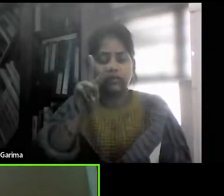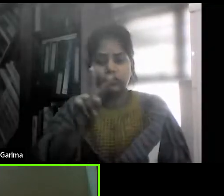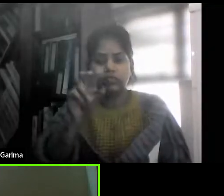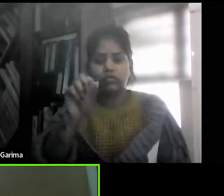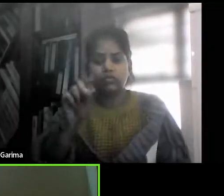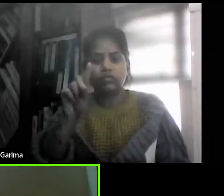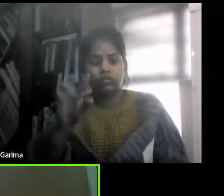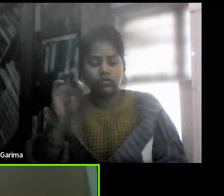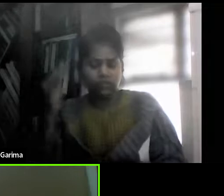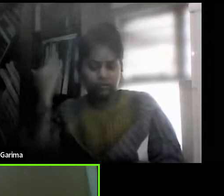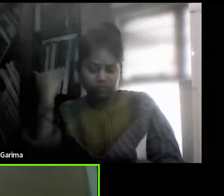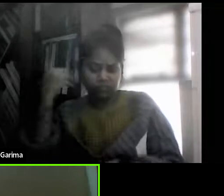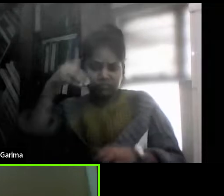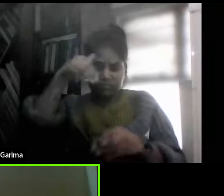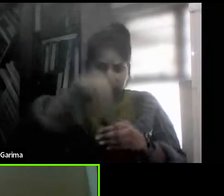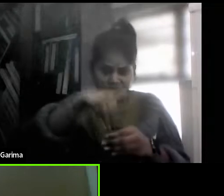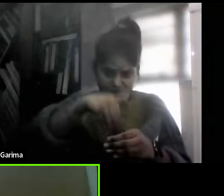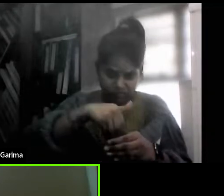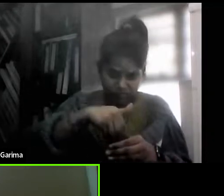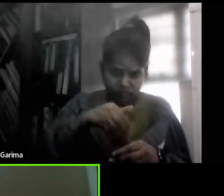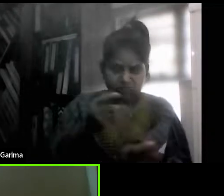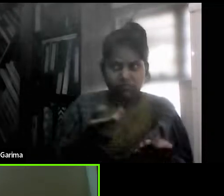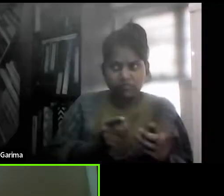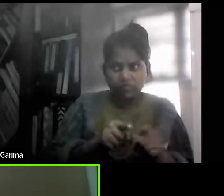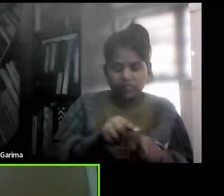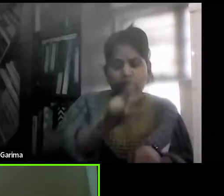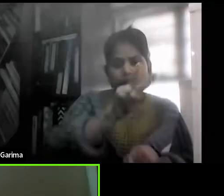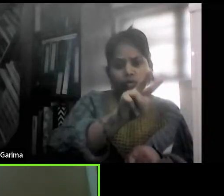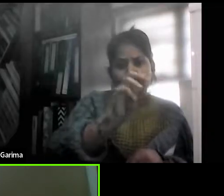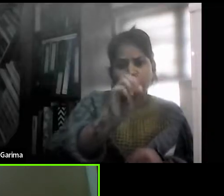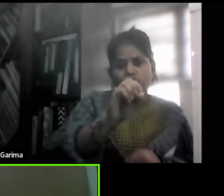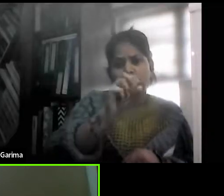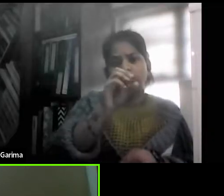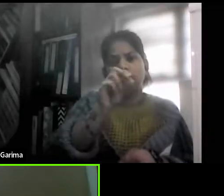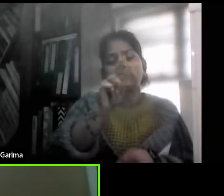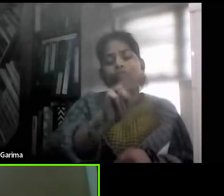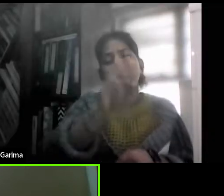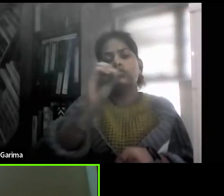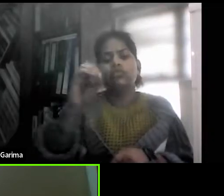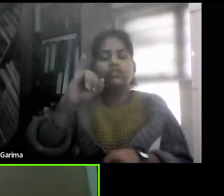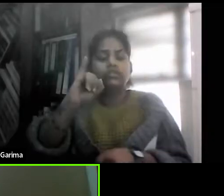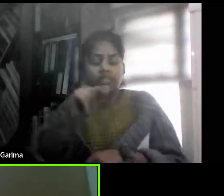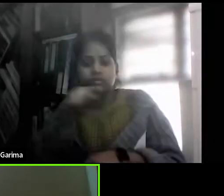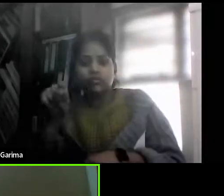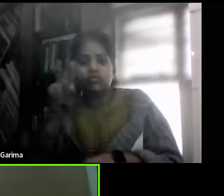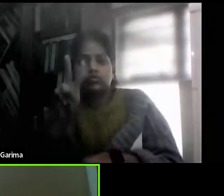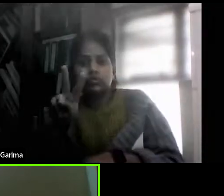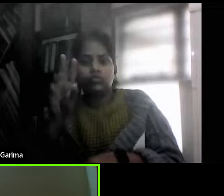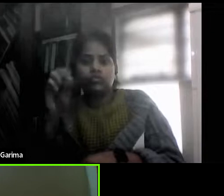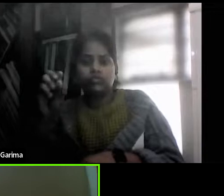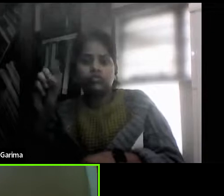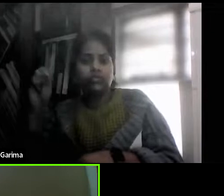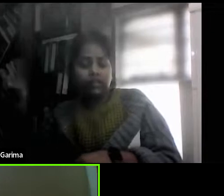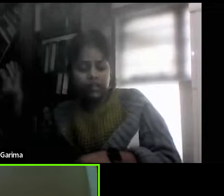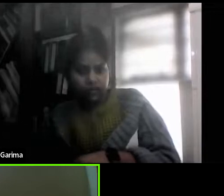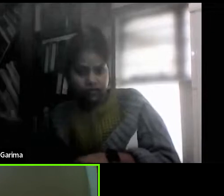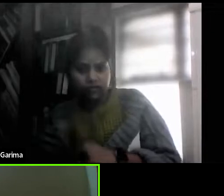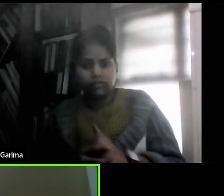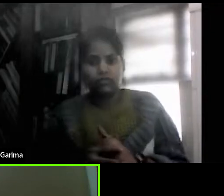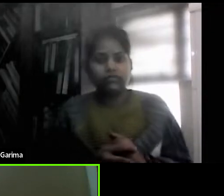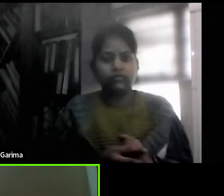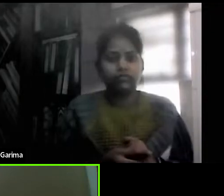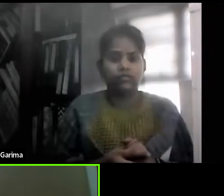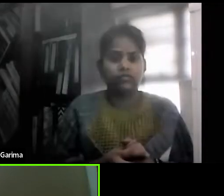context, from 2006 to 2011, the state of Tamil Nadu was run by late